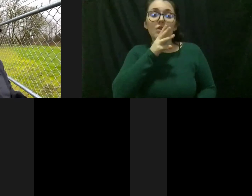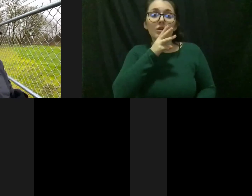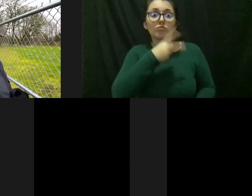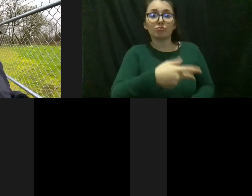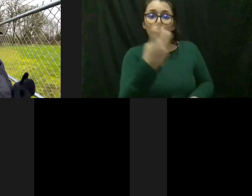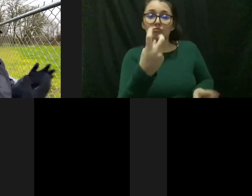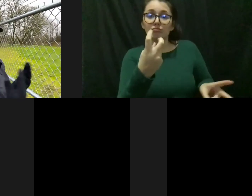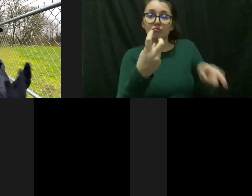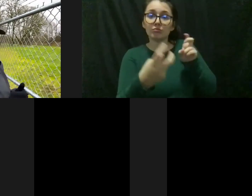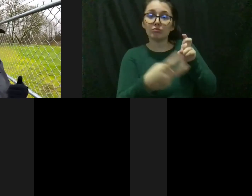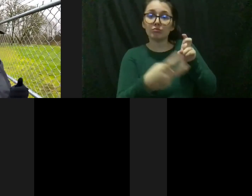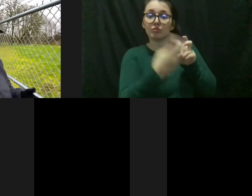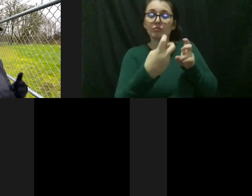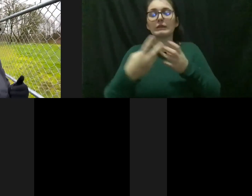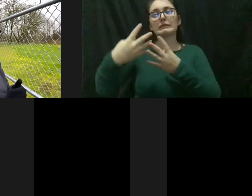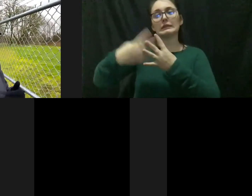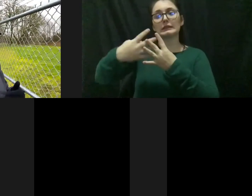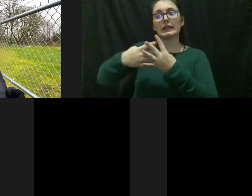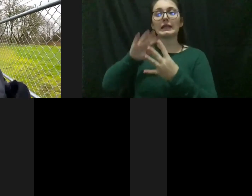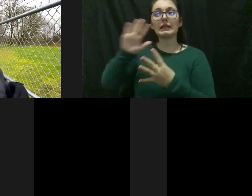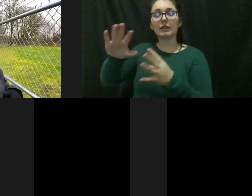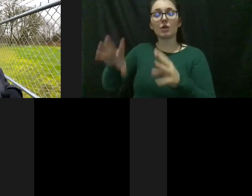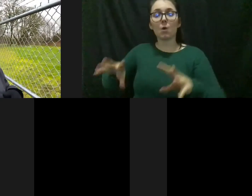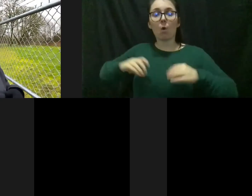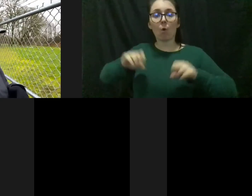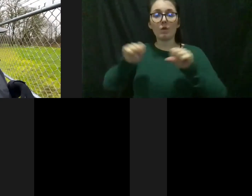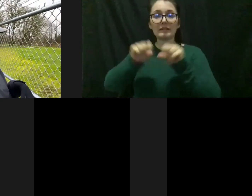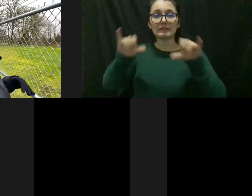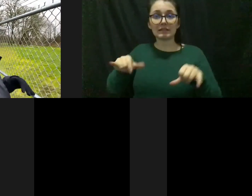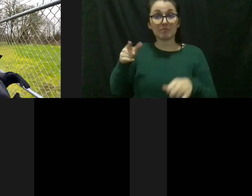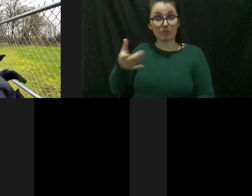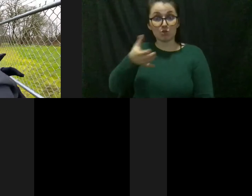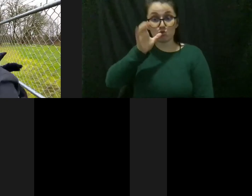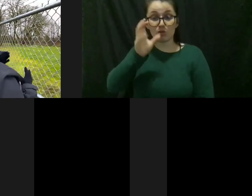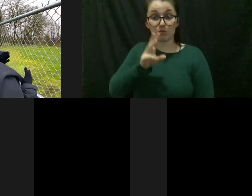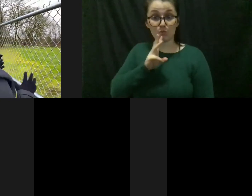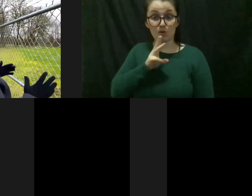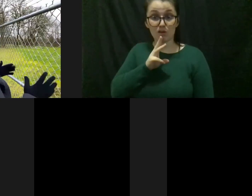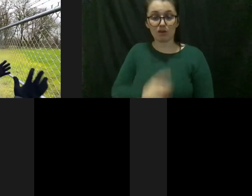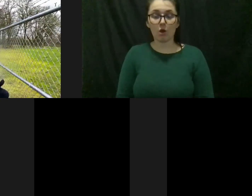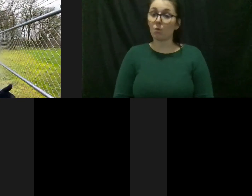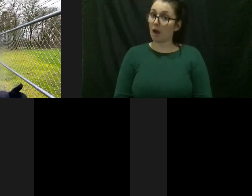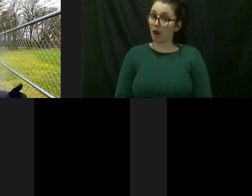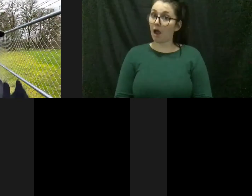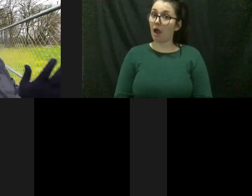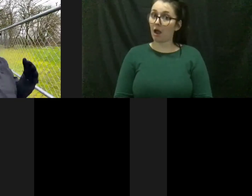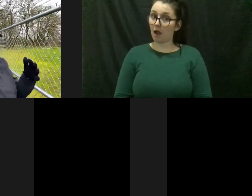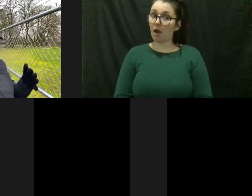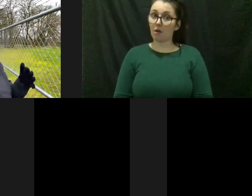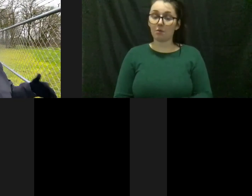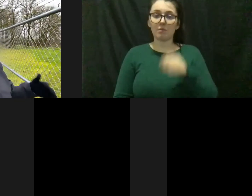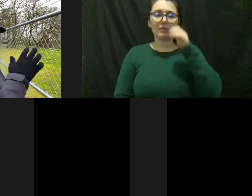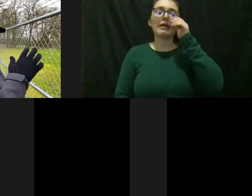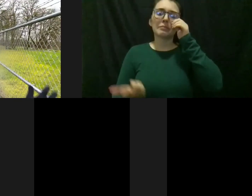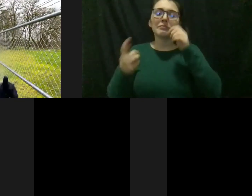they were there. And the water then is gently released back up into the Willamette River. And it's no longer going to